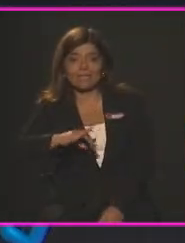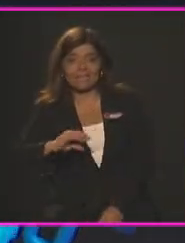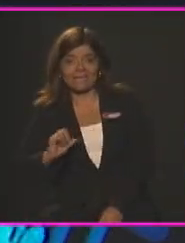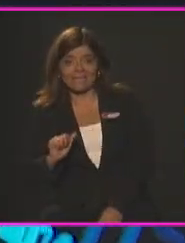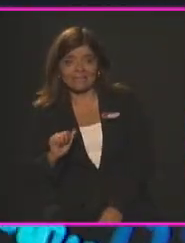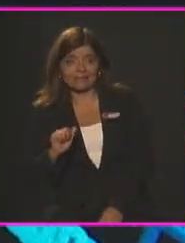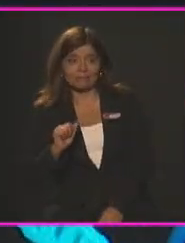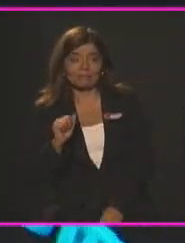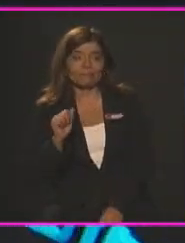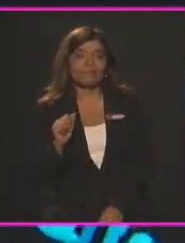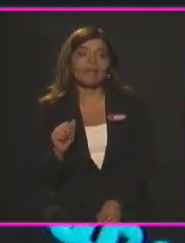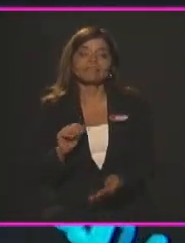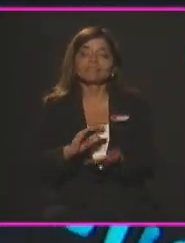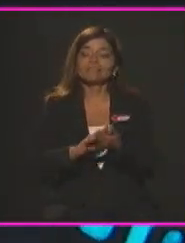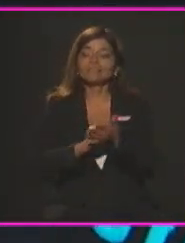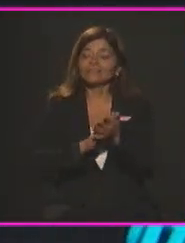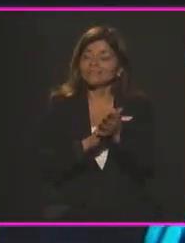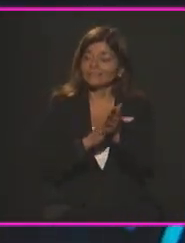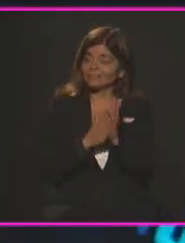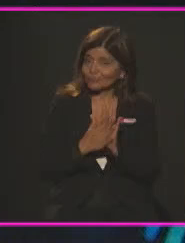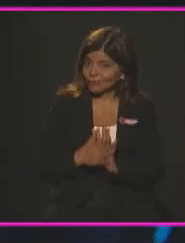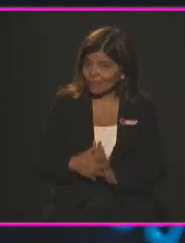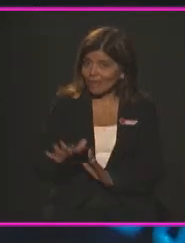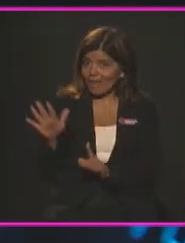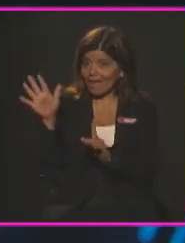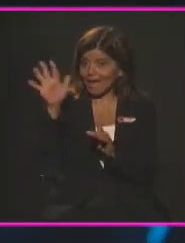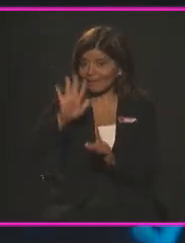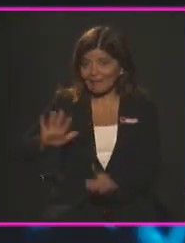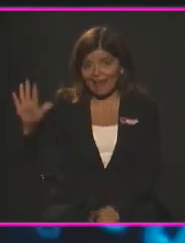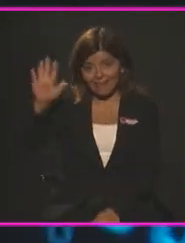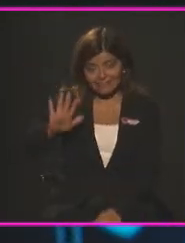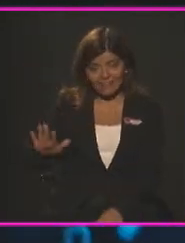carrots orange to the anthocyanins that make the berries blue